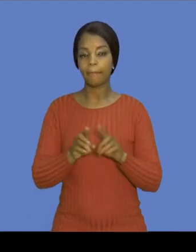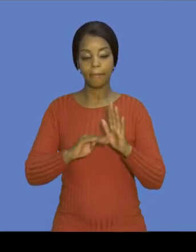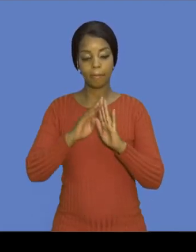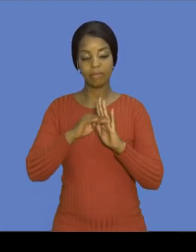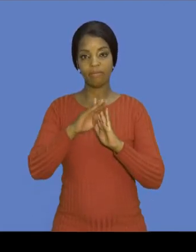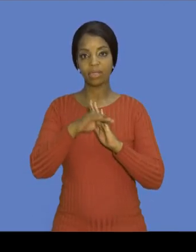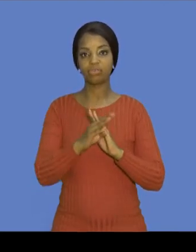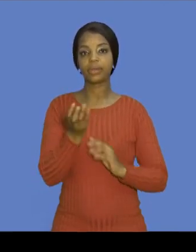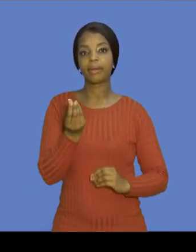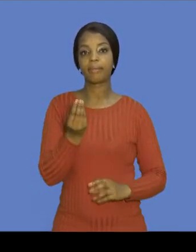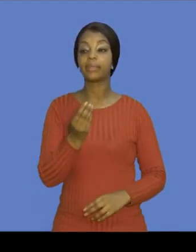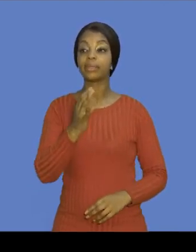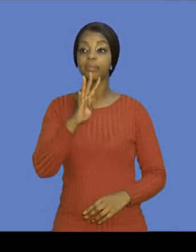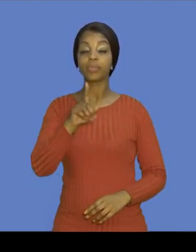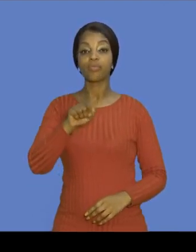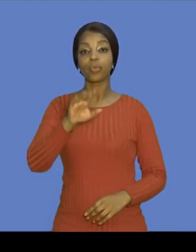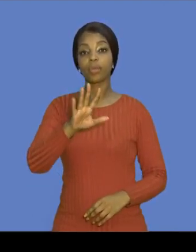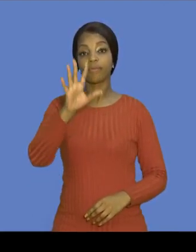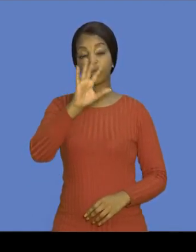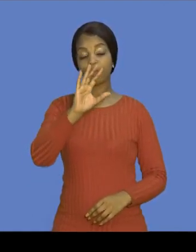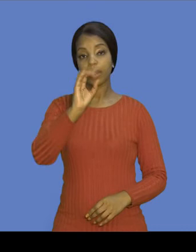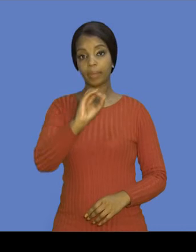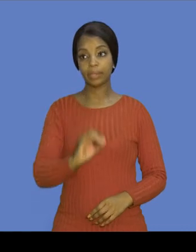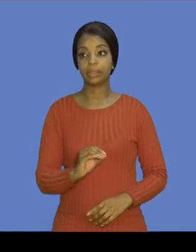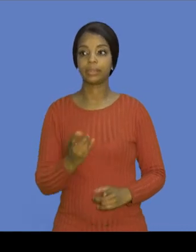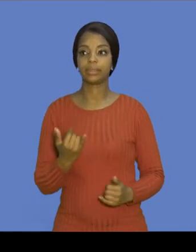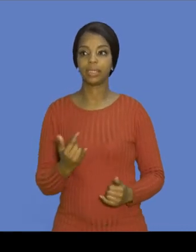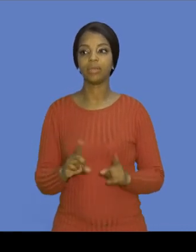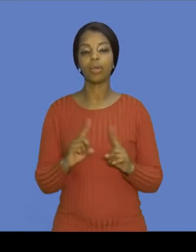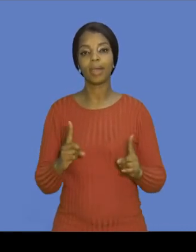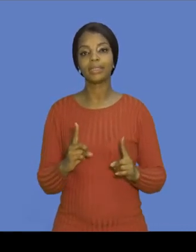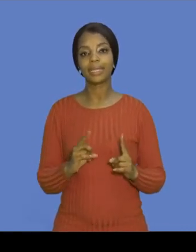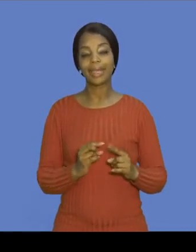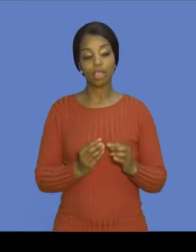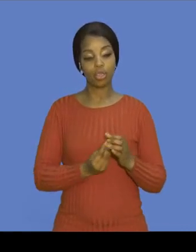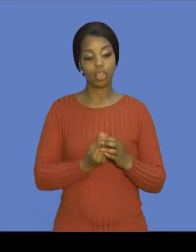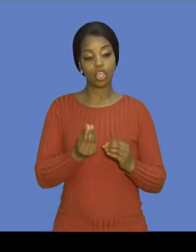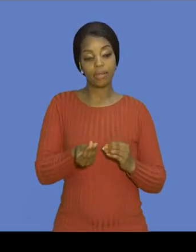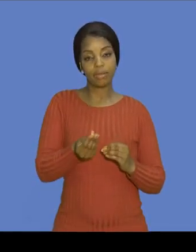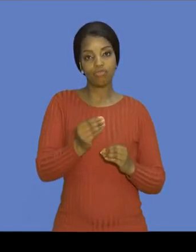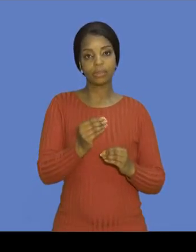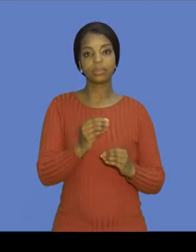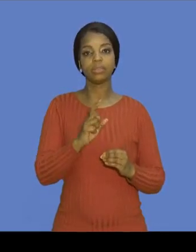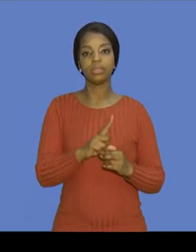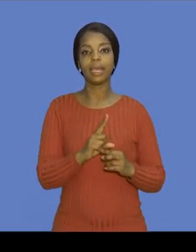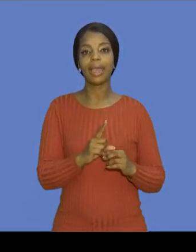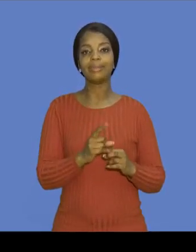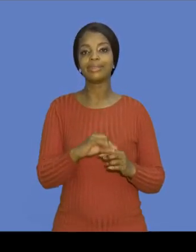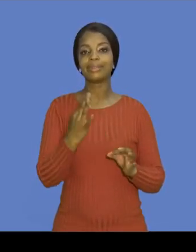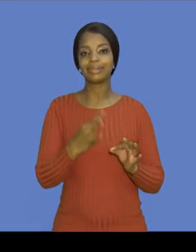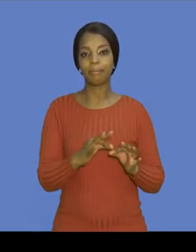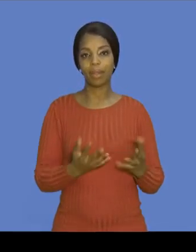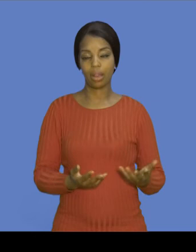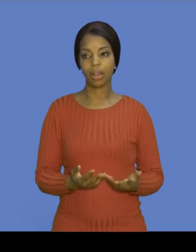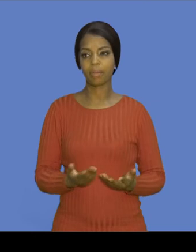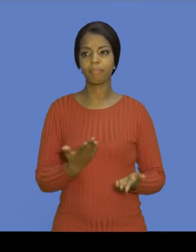we are talking about, but now at simple interest. Will he have saved enough to buy the item in, let's say,